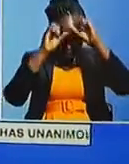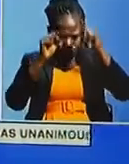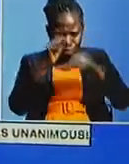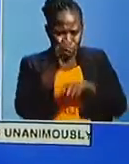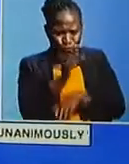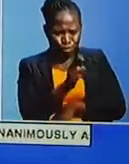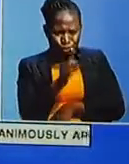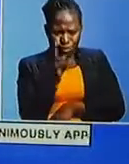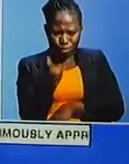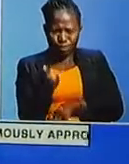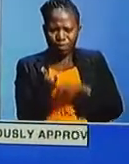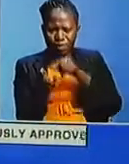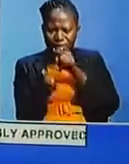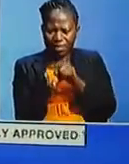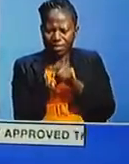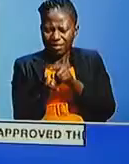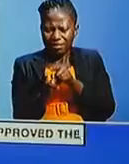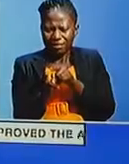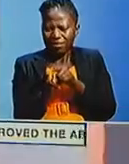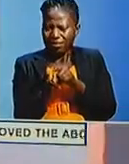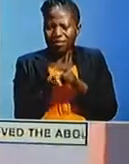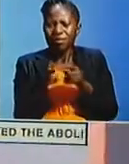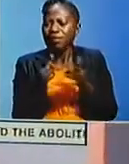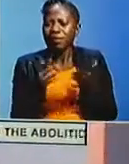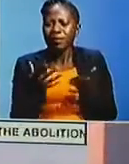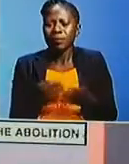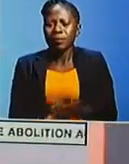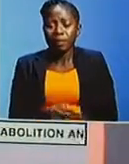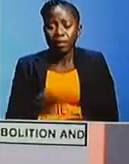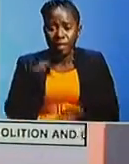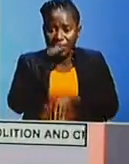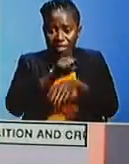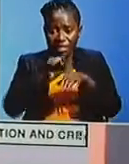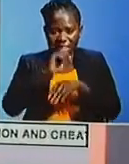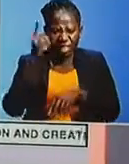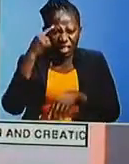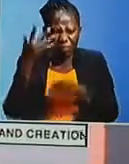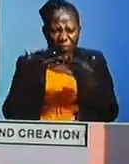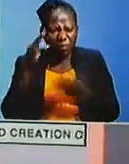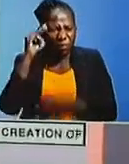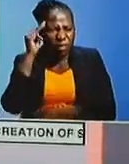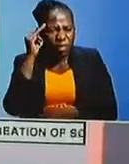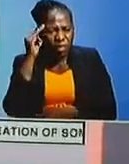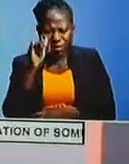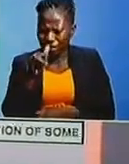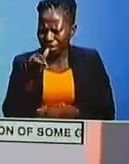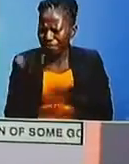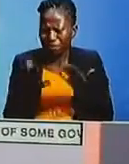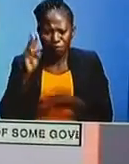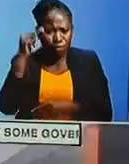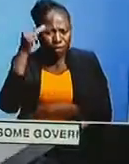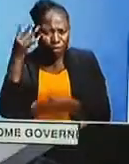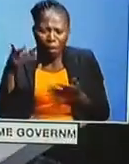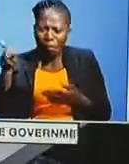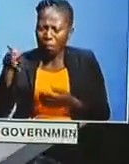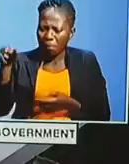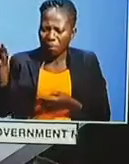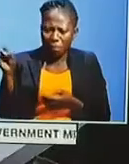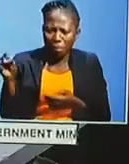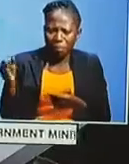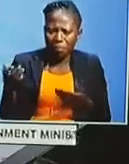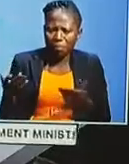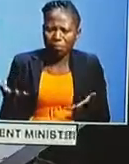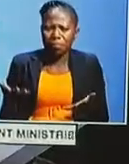Msakaide seems to suggest. You mean senior government in terms of ministers? Well, they could be ministers, they could be PSs, they could...